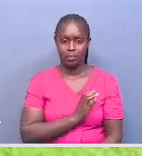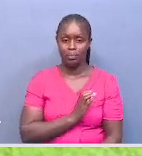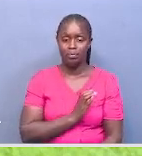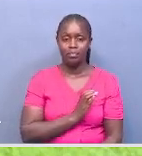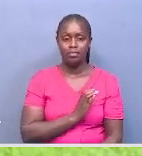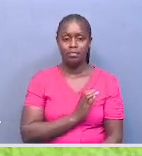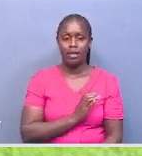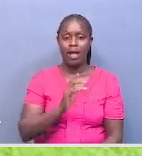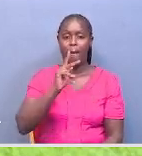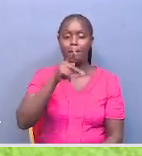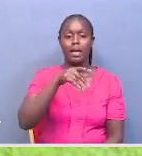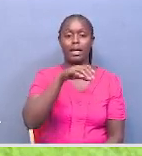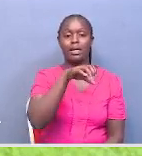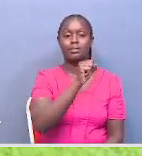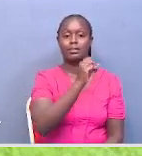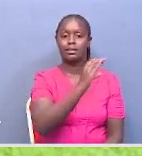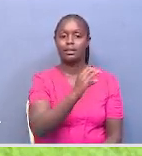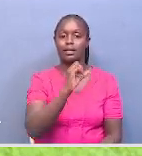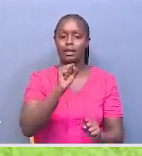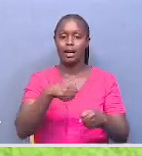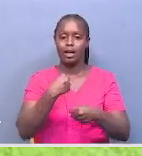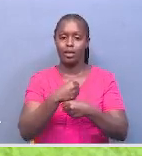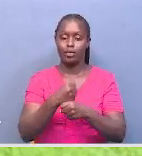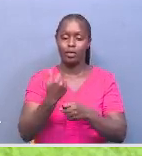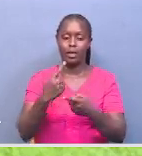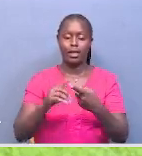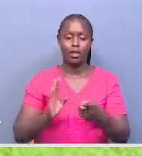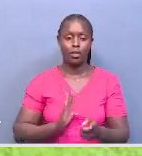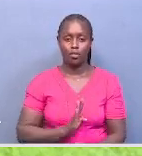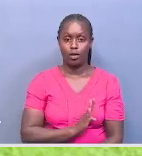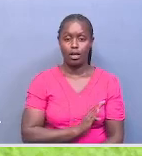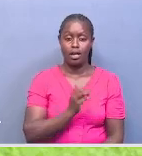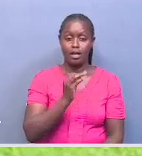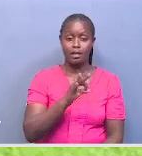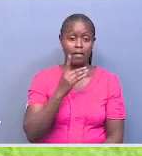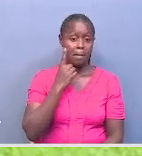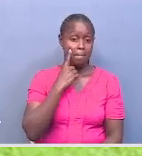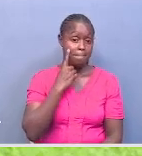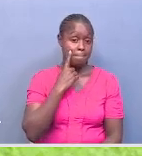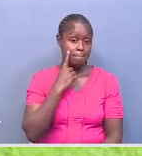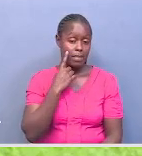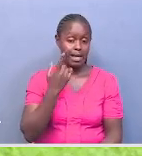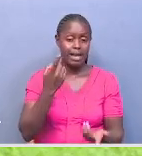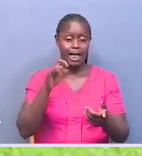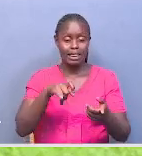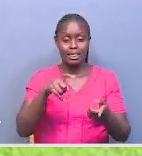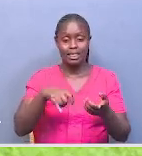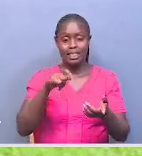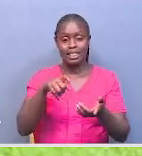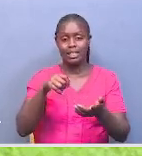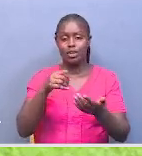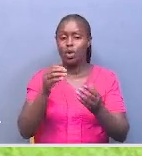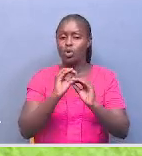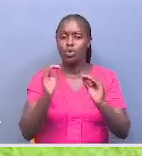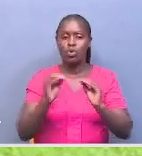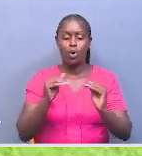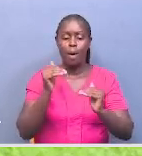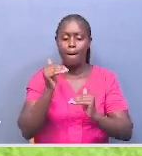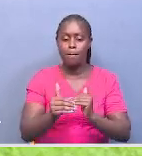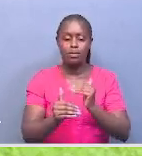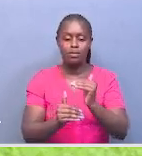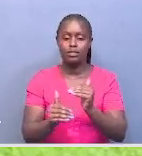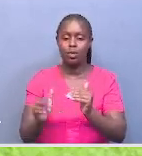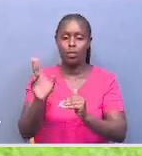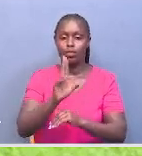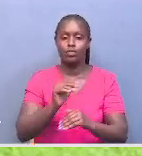can relook into any decision of the County Public Service Board. So if they find that indeed the procedure was never followed, so they can overturn